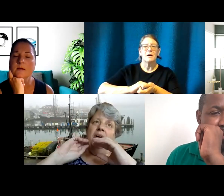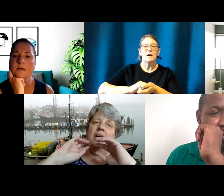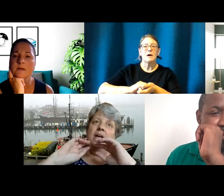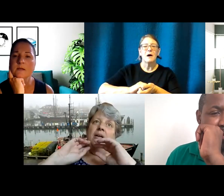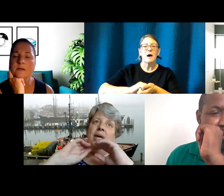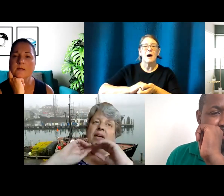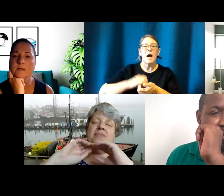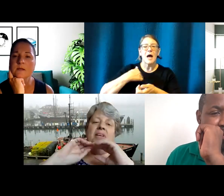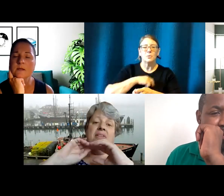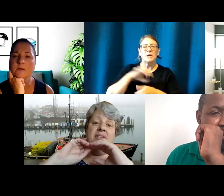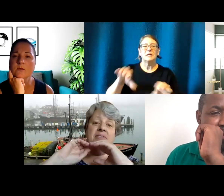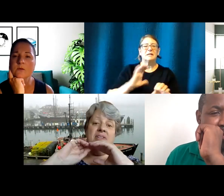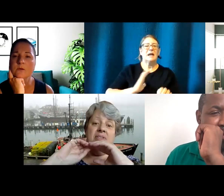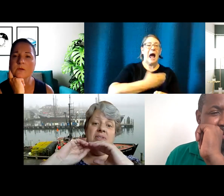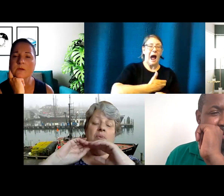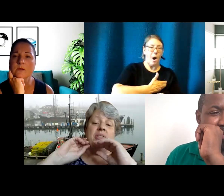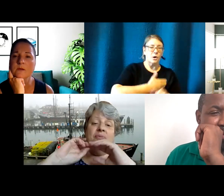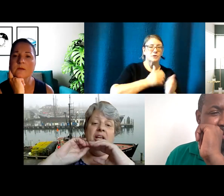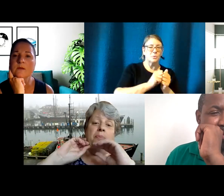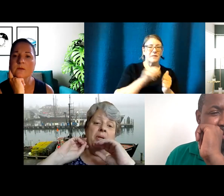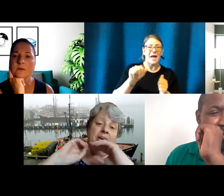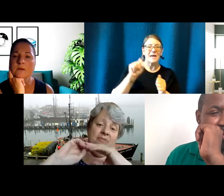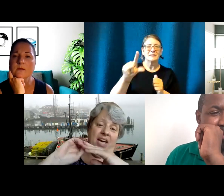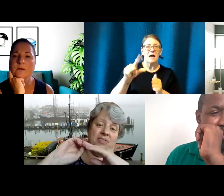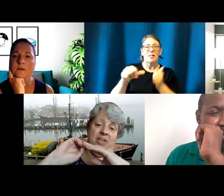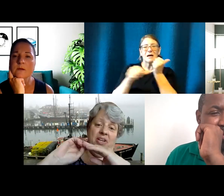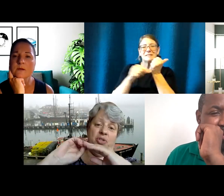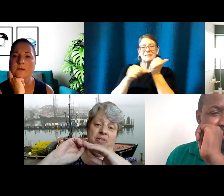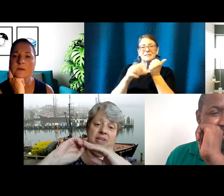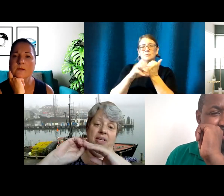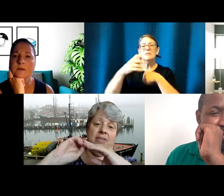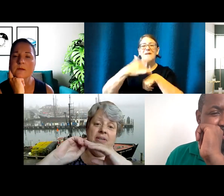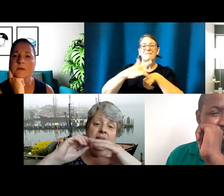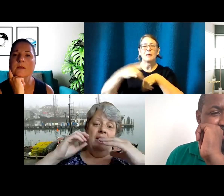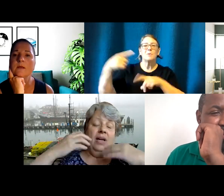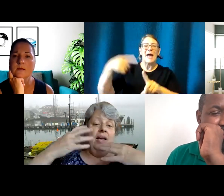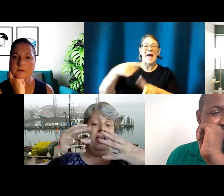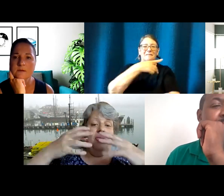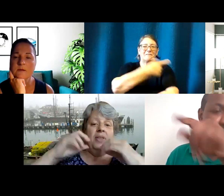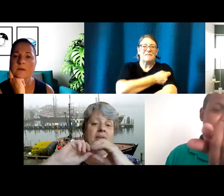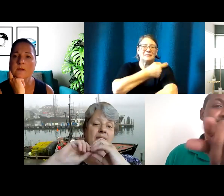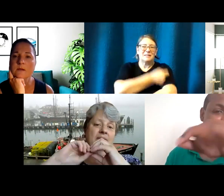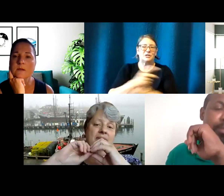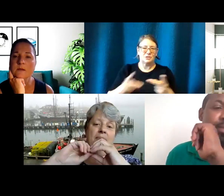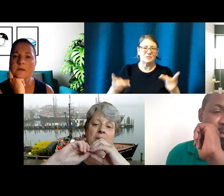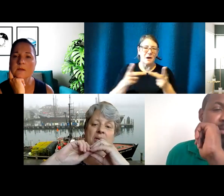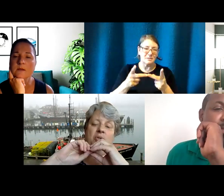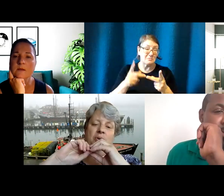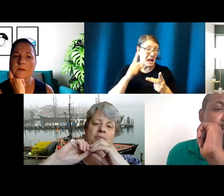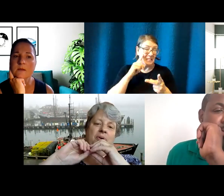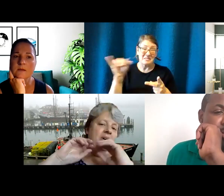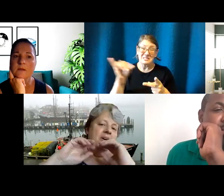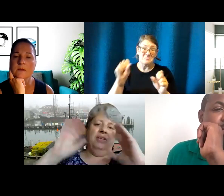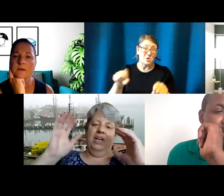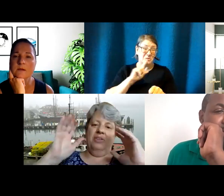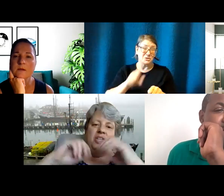where ASL assistance was available at vaccination sites. And I think that the same could be true